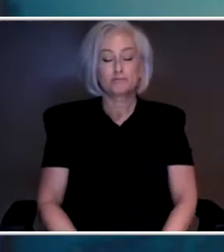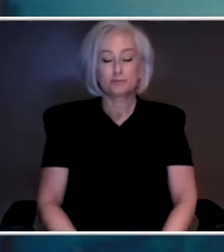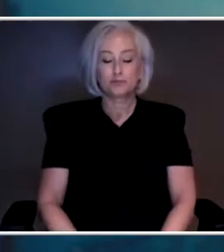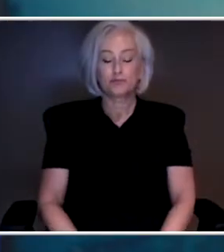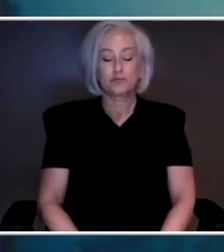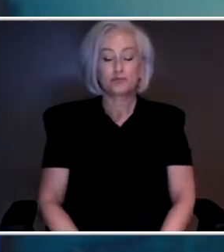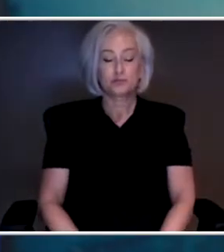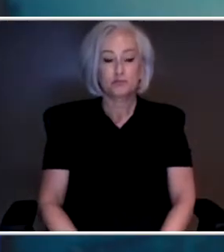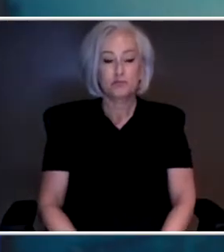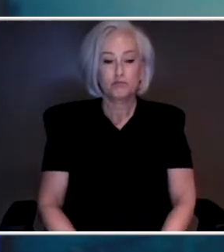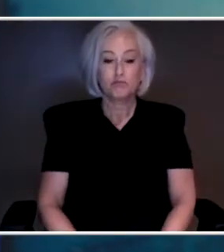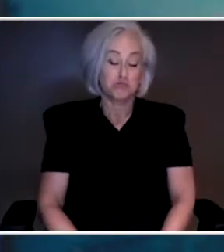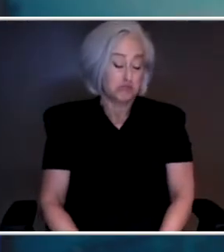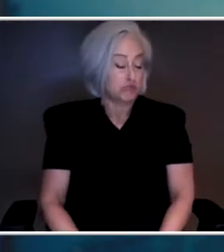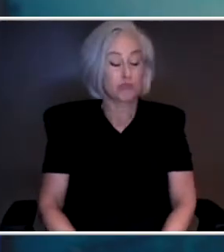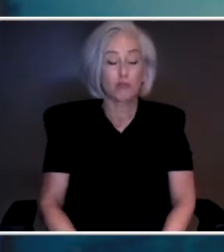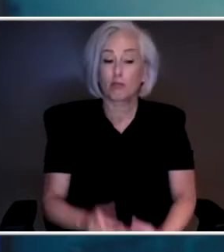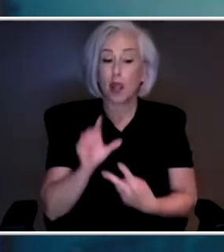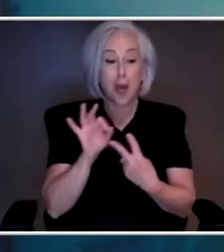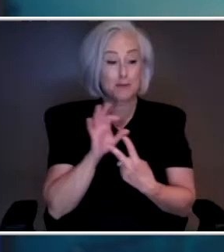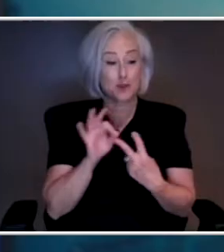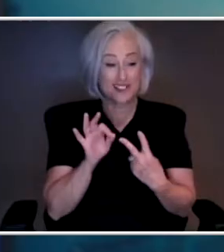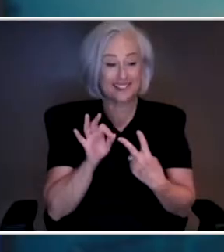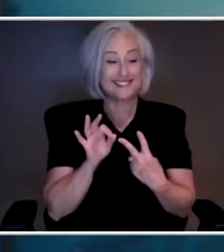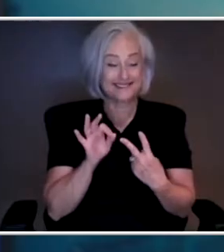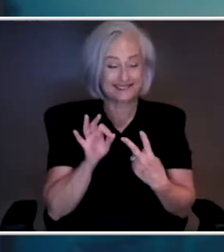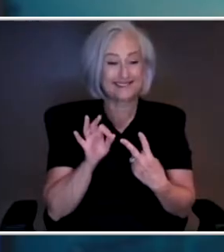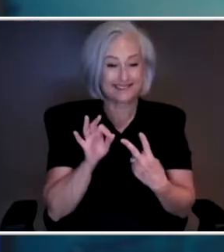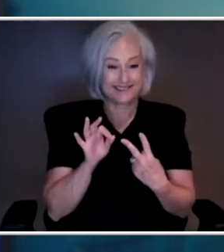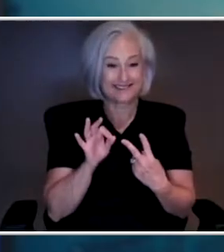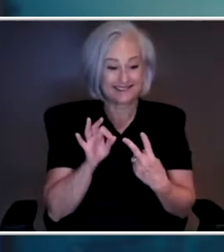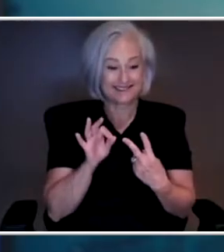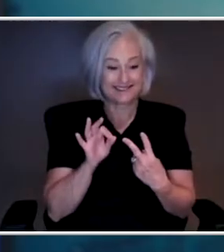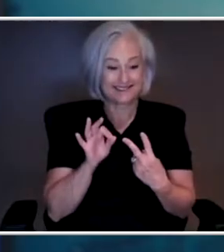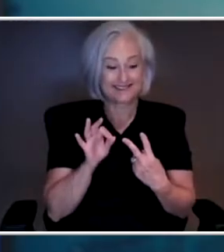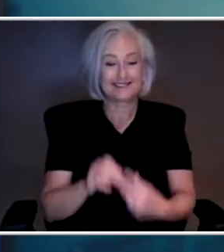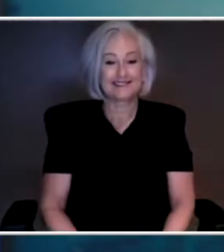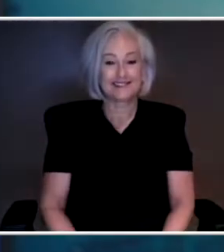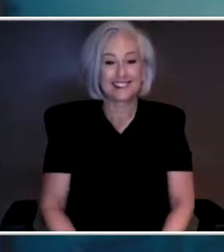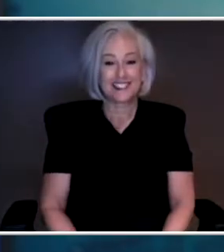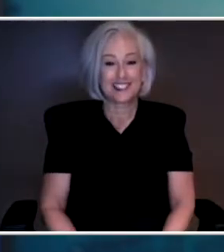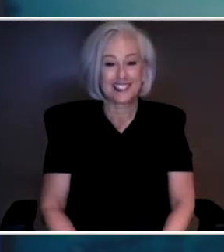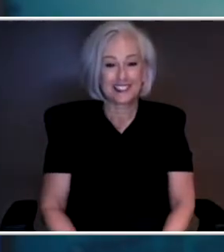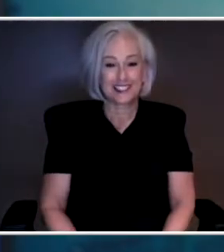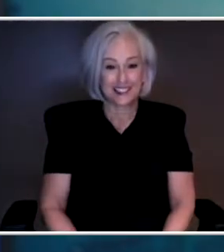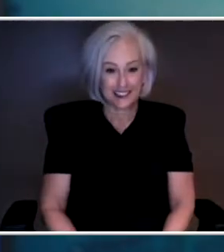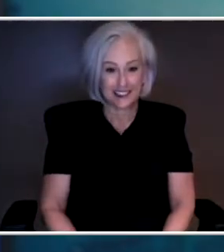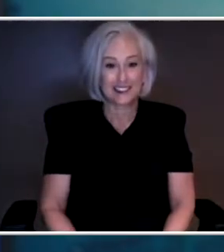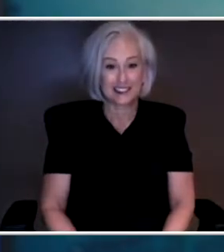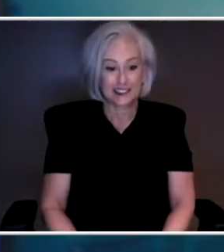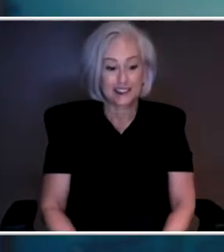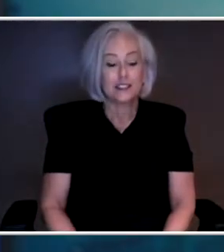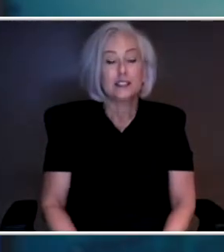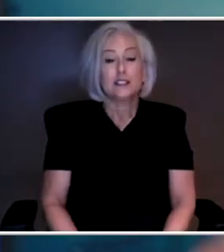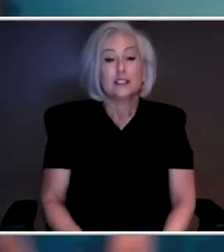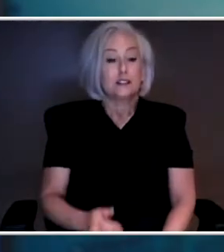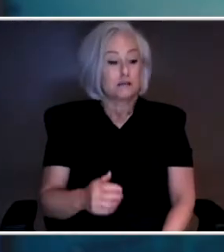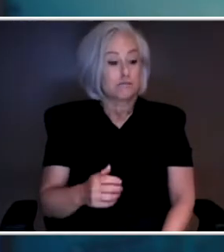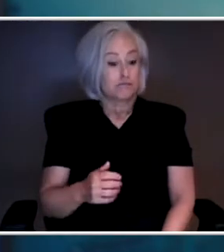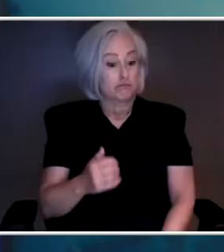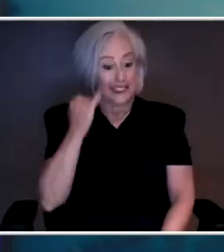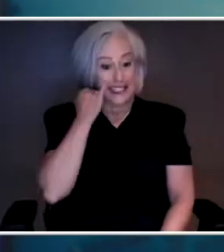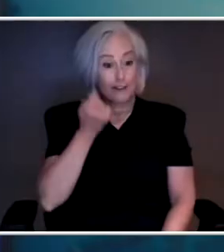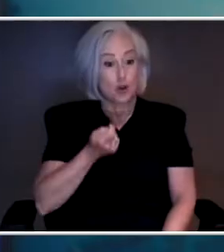It's just an option. I mean, I think, once the advantage, I guess, of surgery is that once you take it out, the